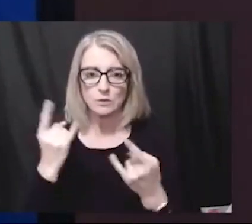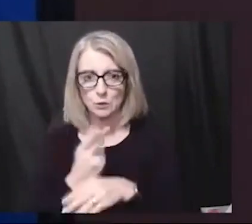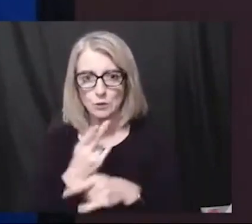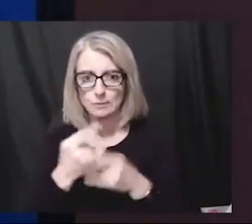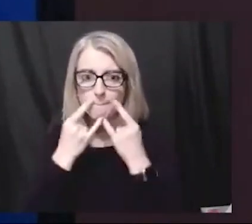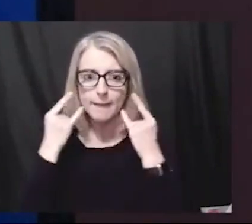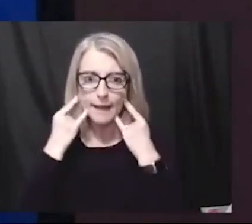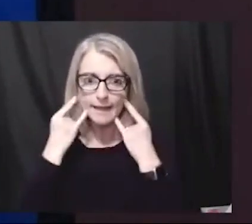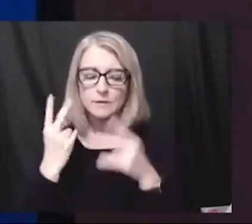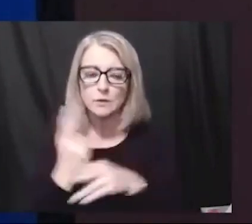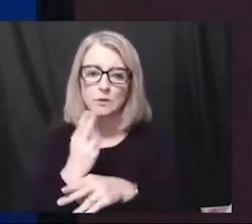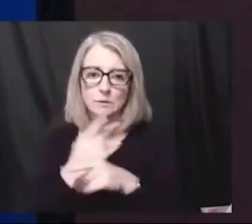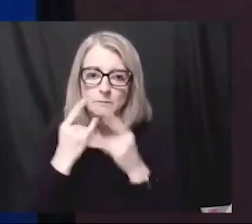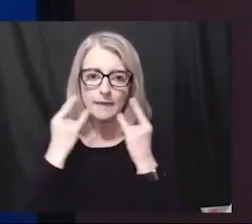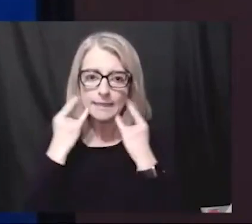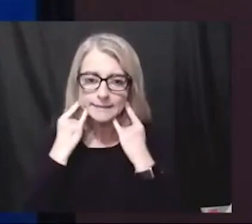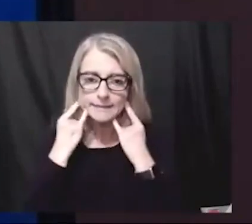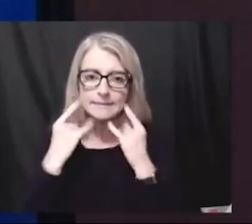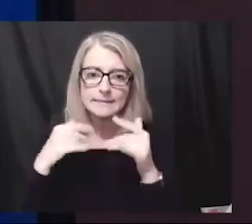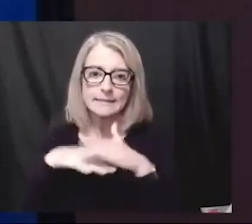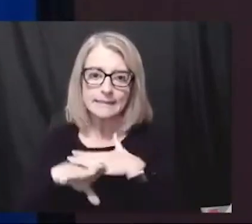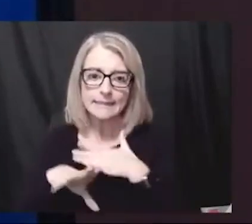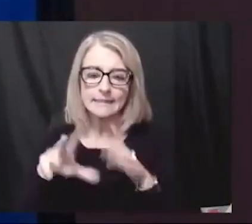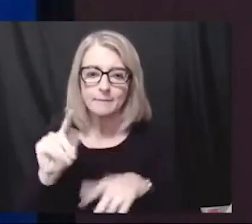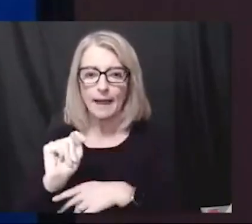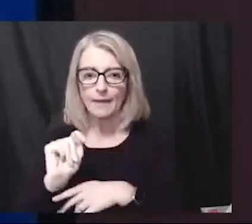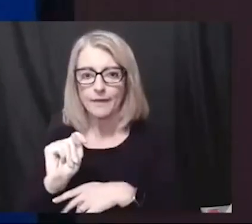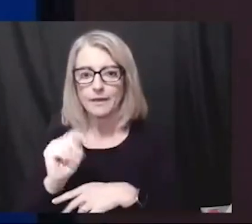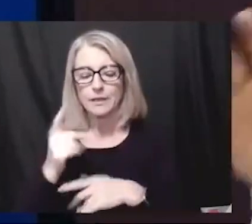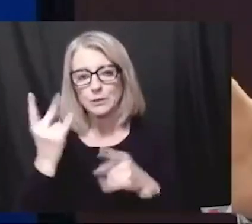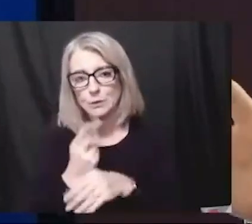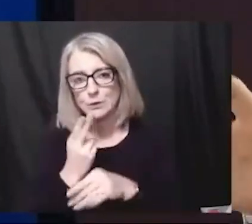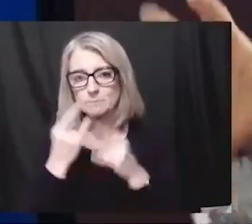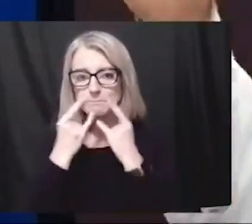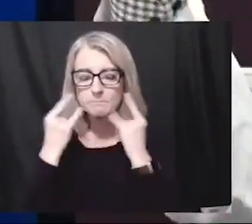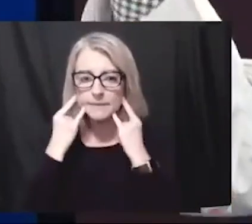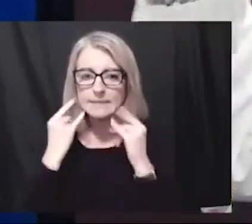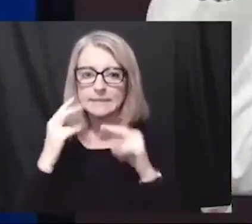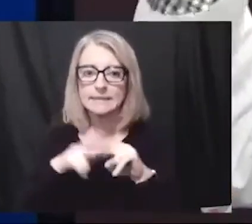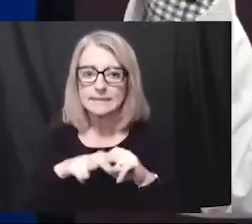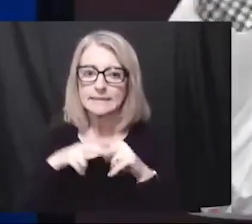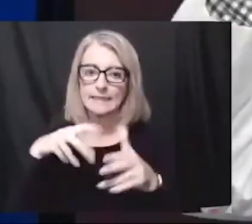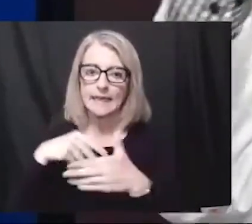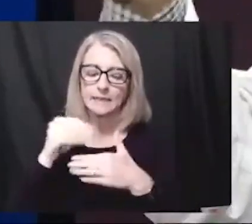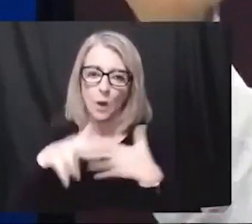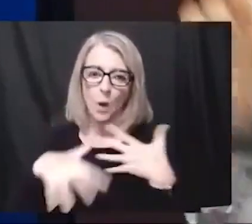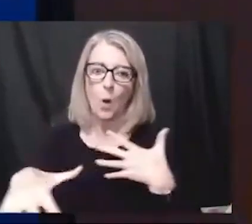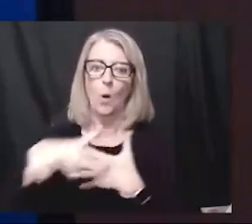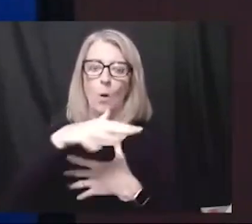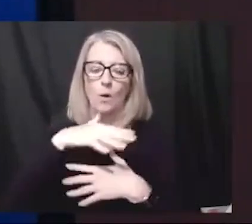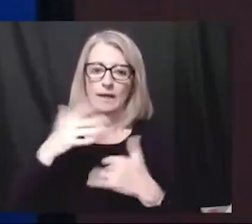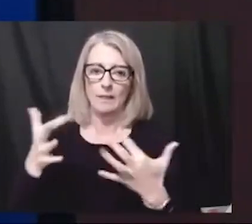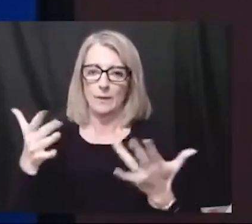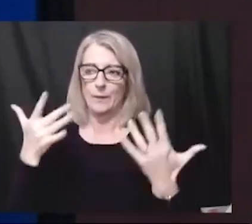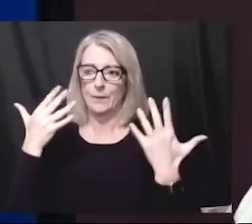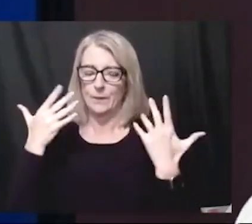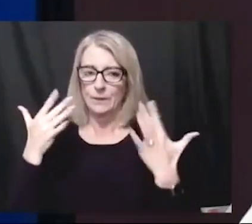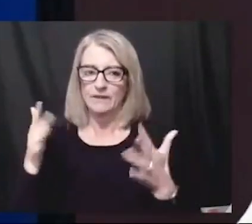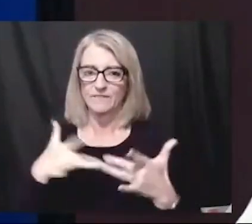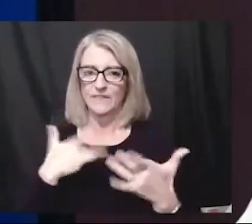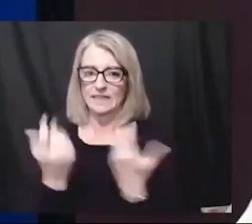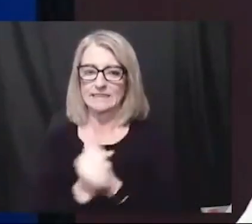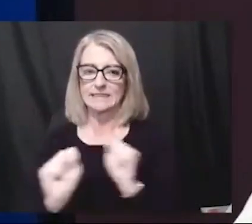hospitalizations. And from what we've seen this past week or so, our hospitalizations have gone down. Right now we have 38 active infections,